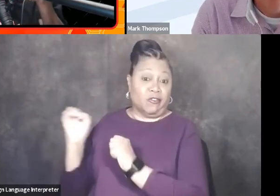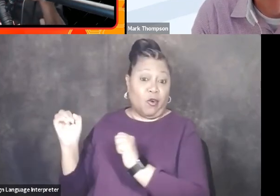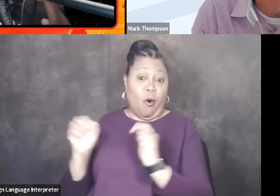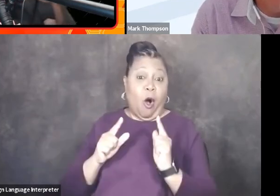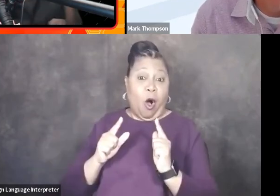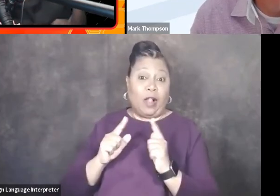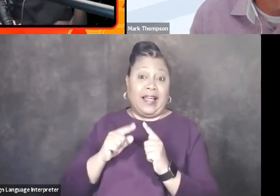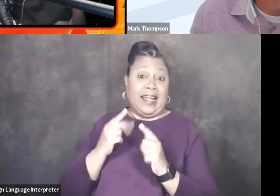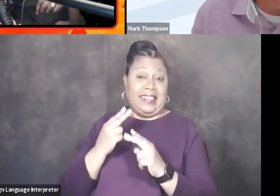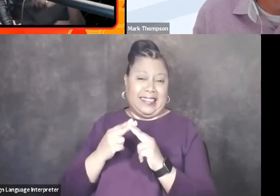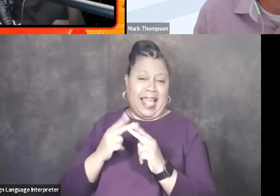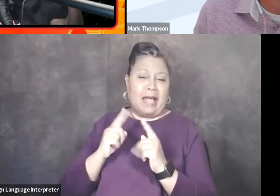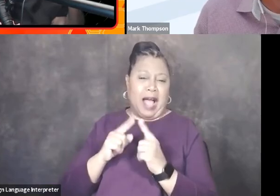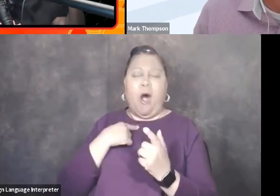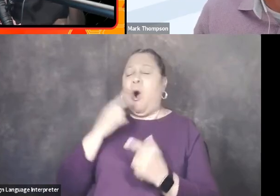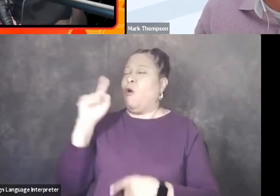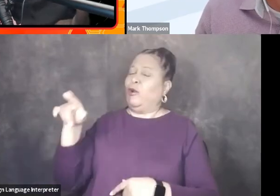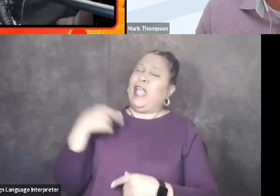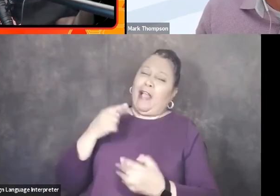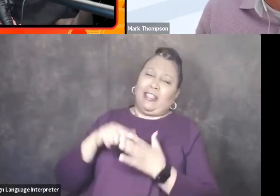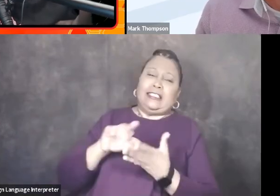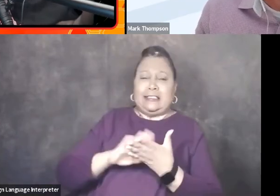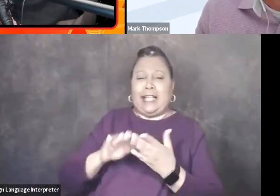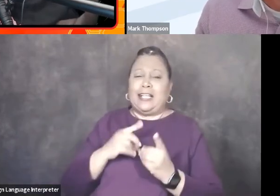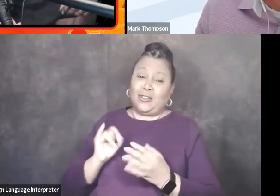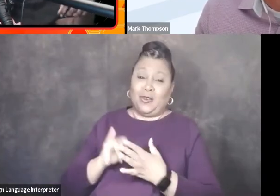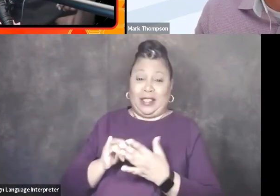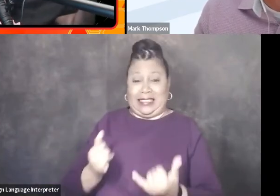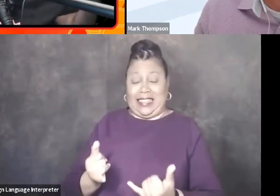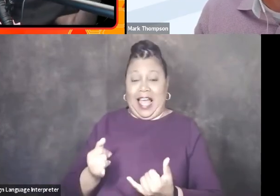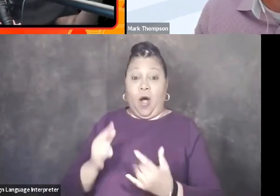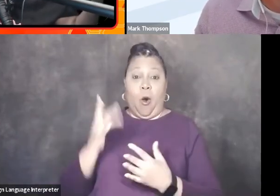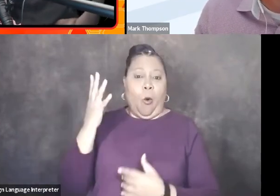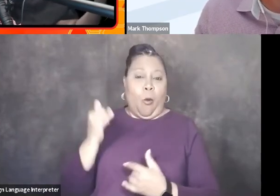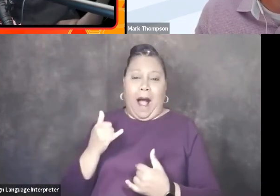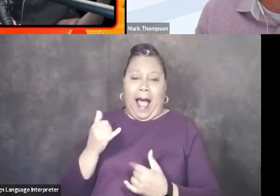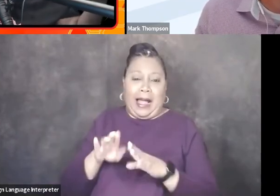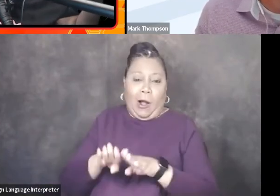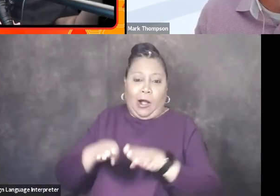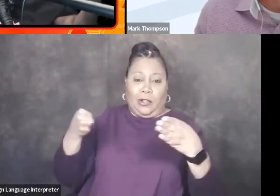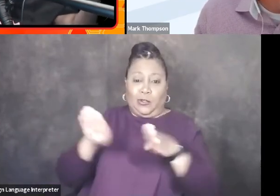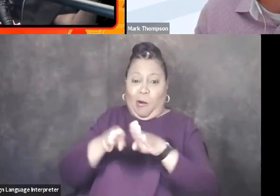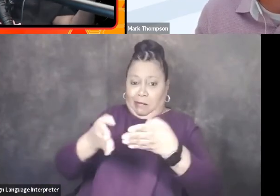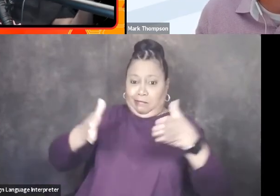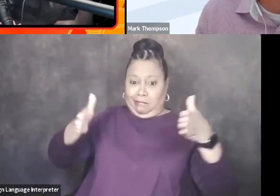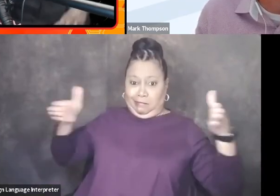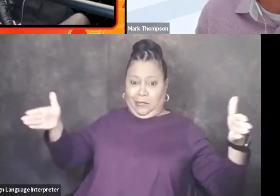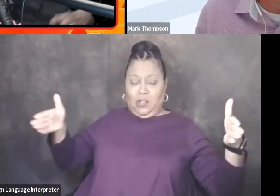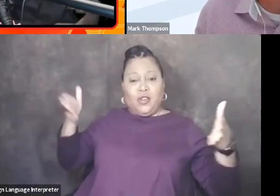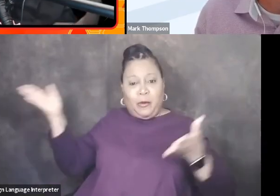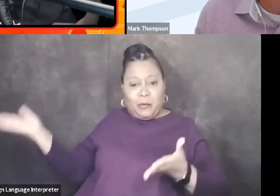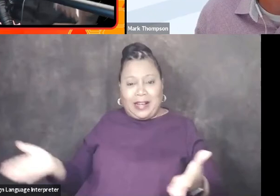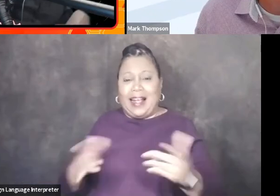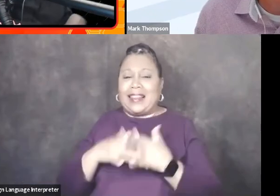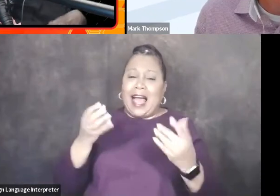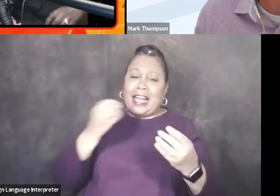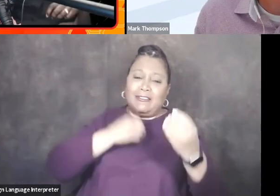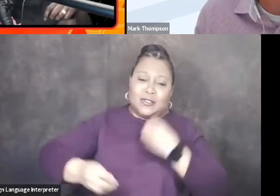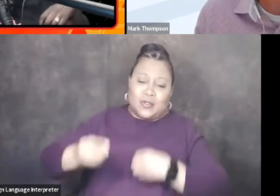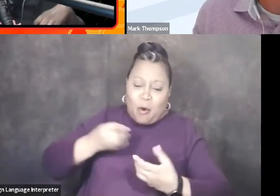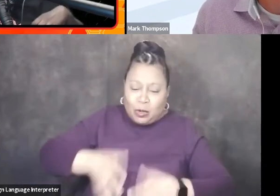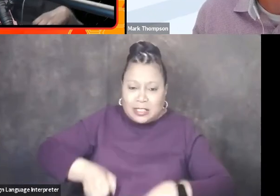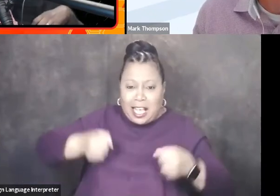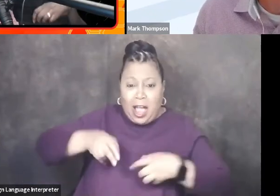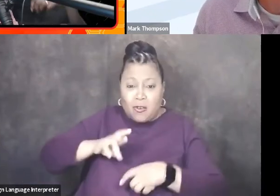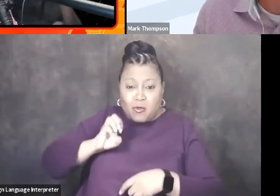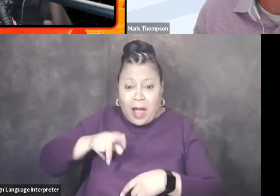And then they want to right. adapt it to like, oh yeah, this is nice. I can do this now. Wide enough doorways where you can bring stuff Yeah. in, a lot of groceries and ramps